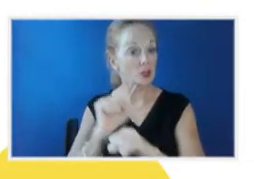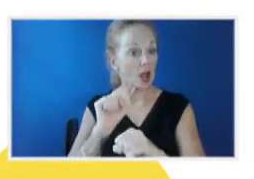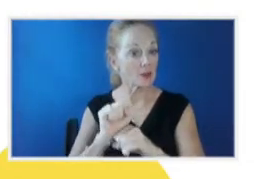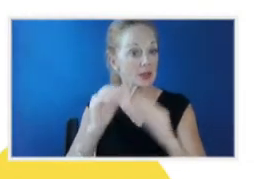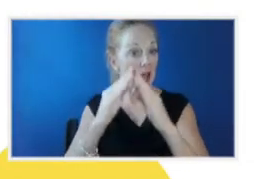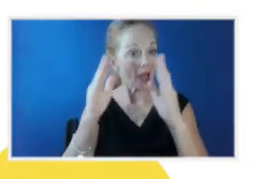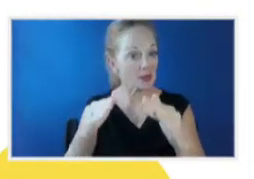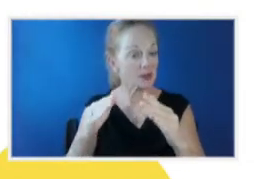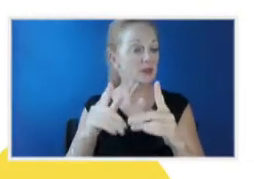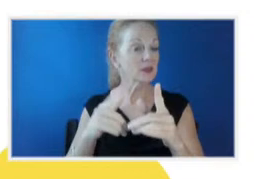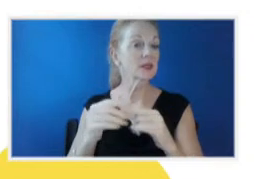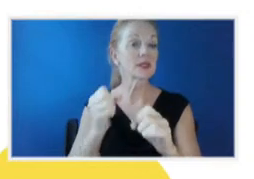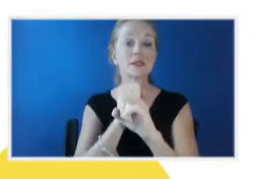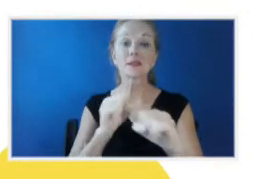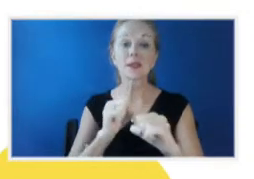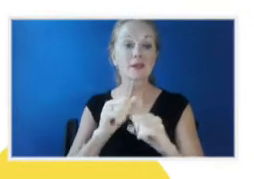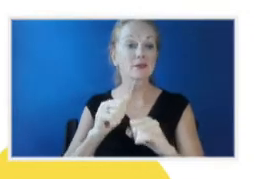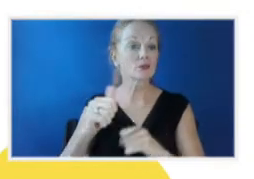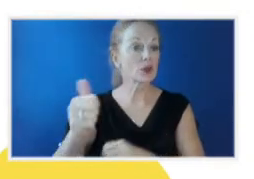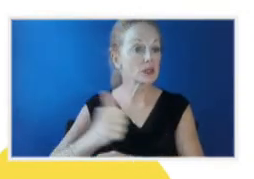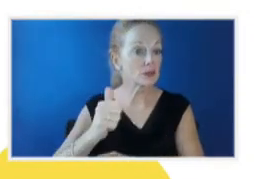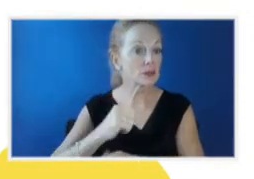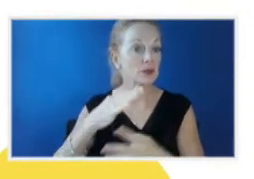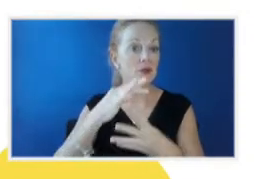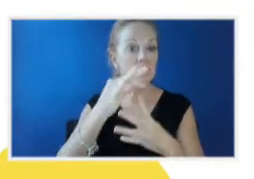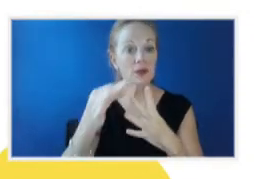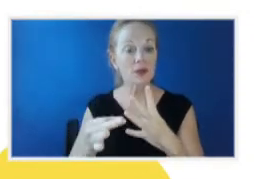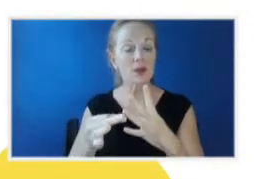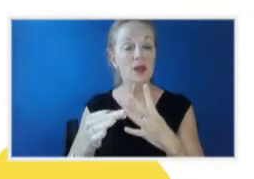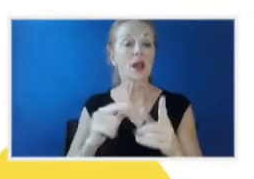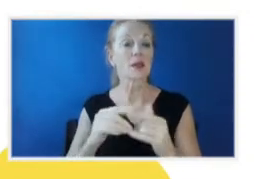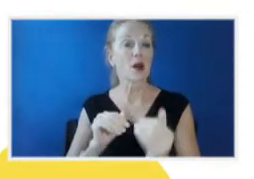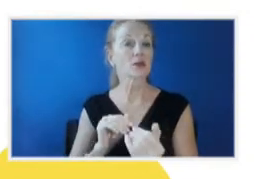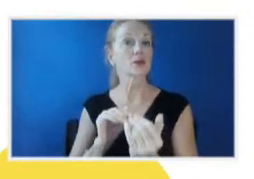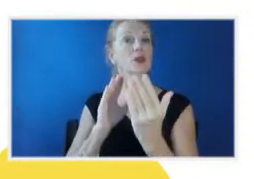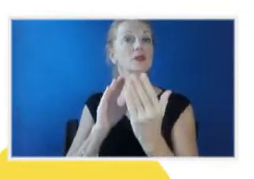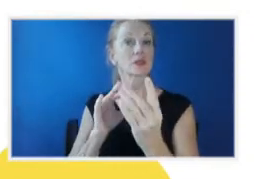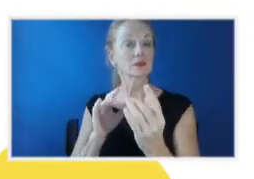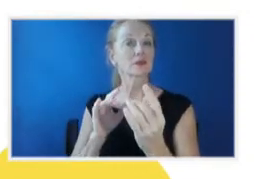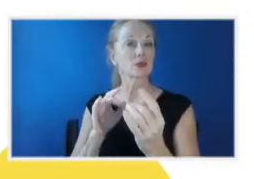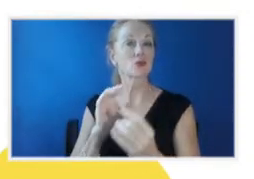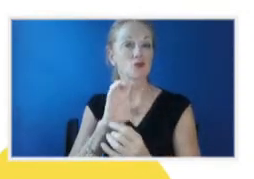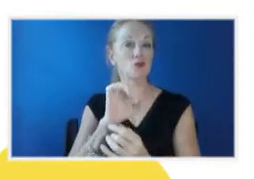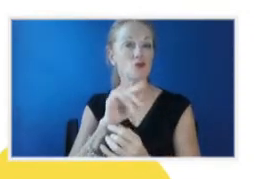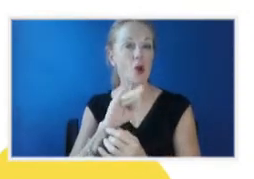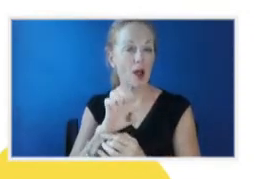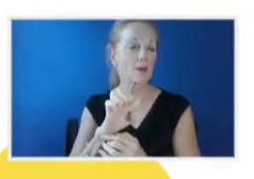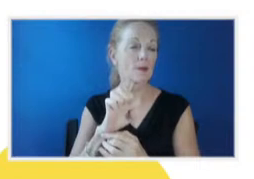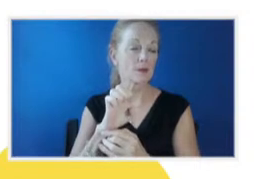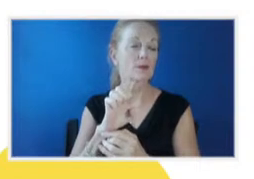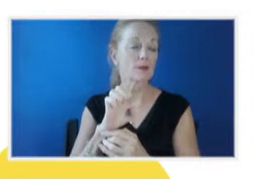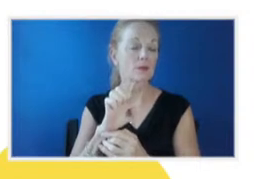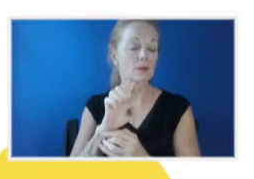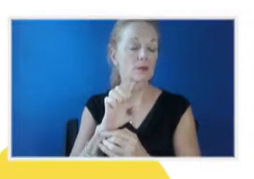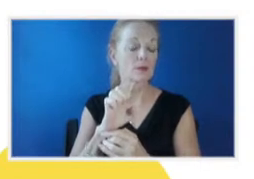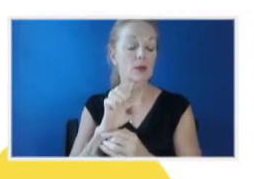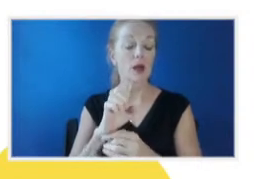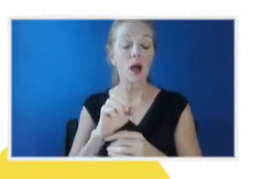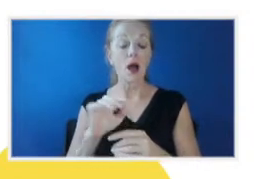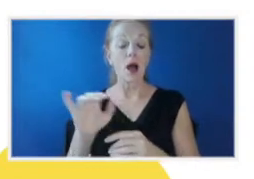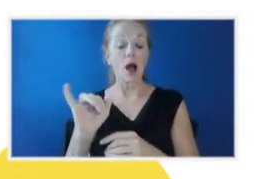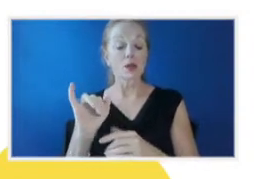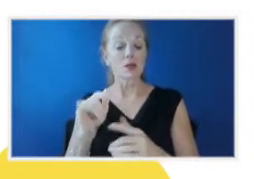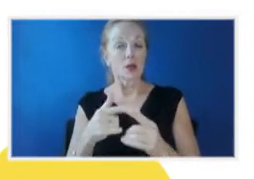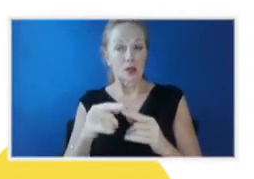safe mobility options, as well as proactively addressing crime. And then finally, as we get back into that